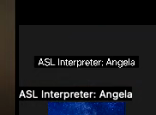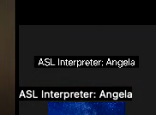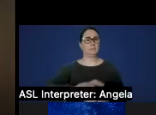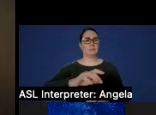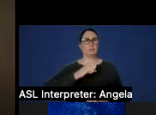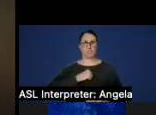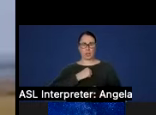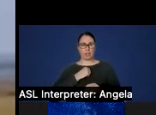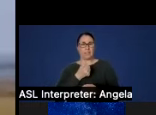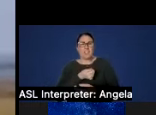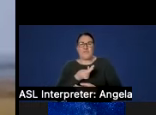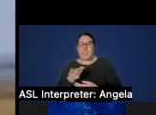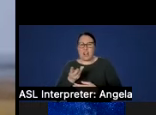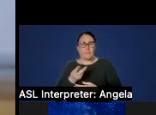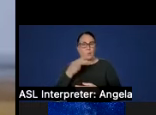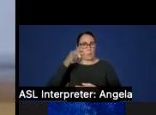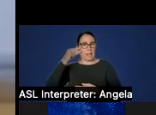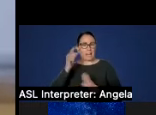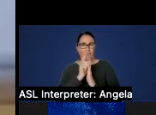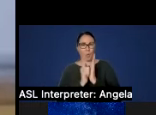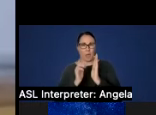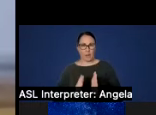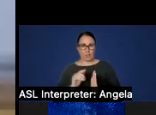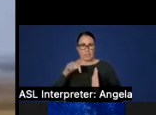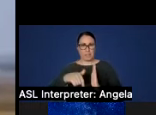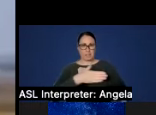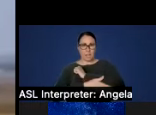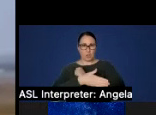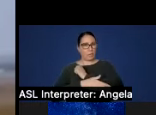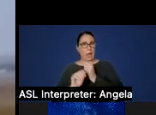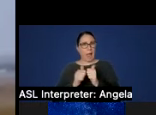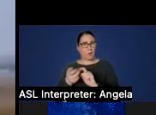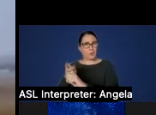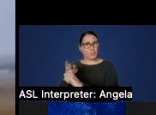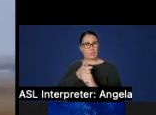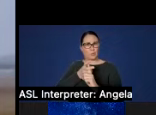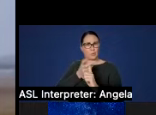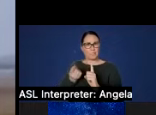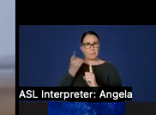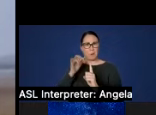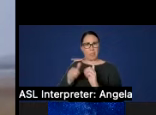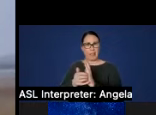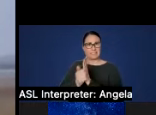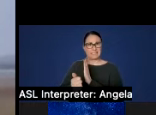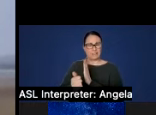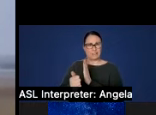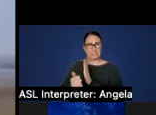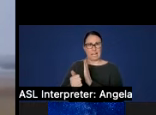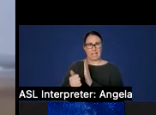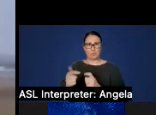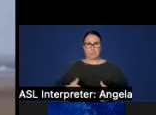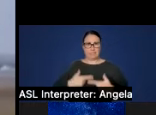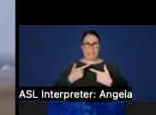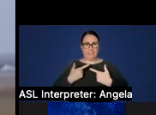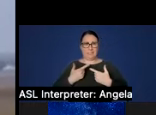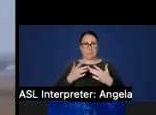Native lawyers in this country. How are you going to recruit somebody with that skill set to come out and live in a remote area that they're not from,